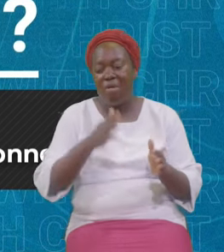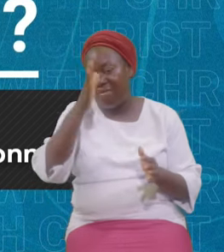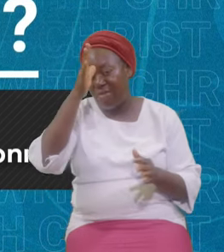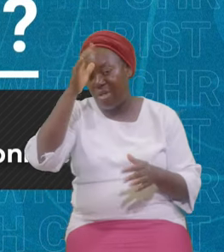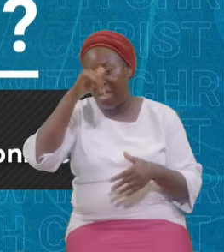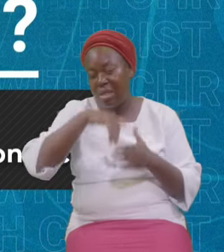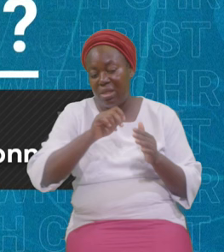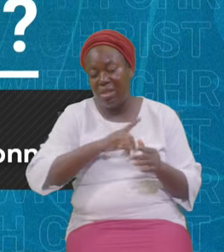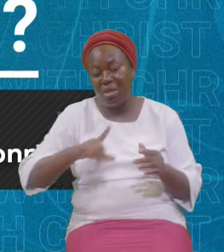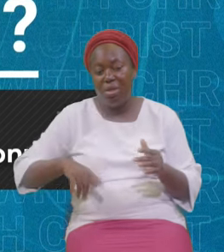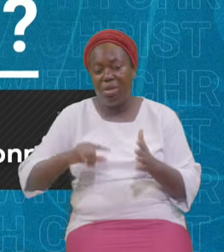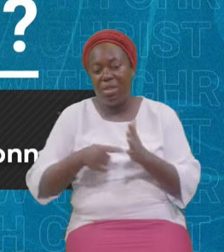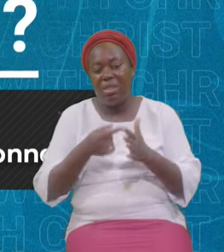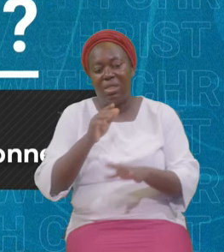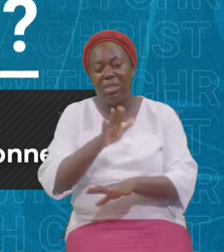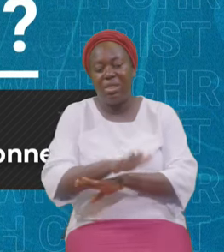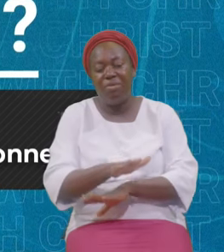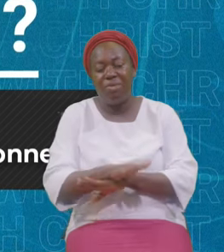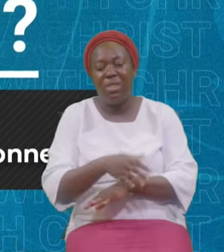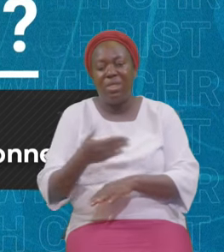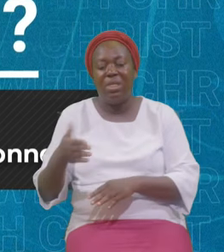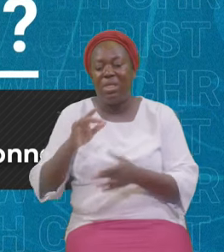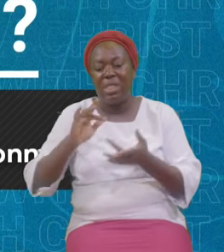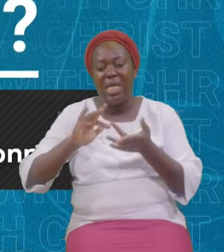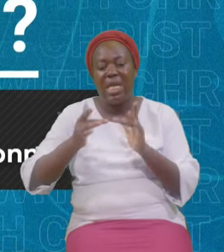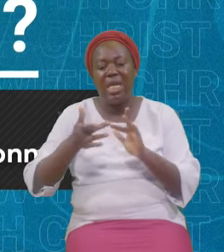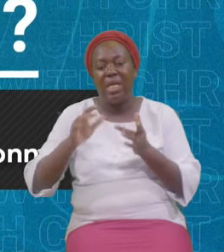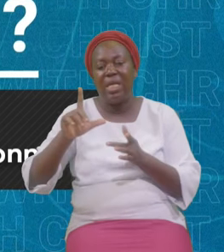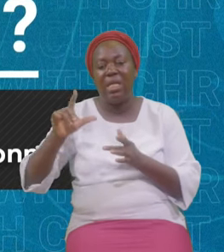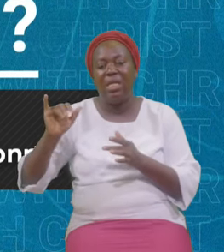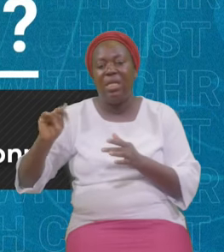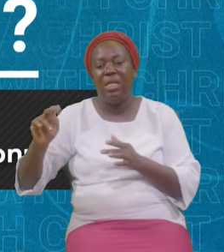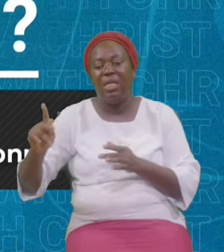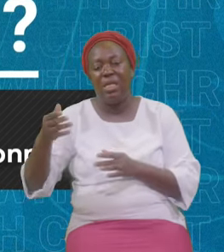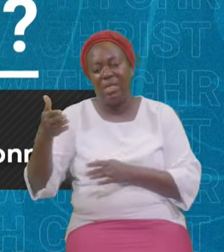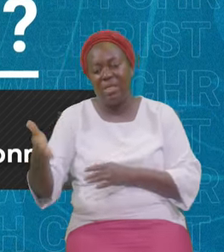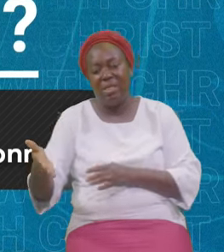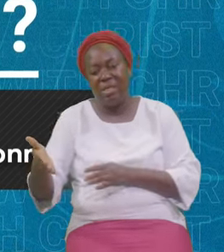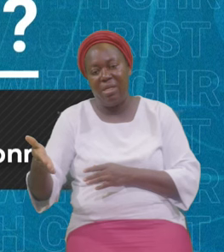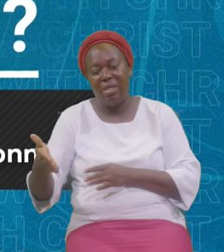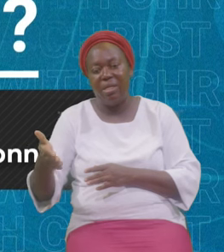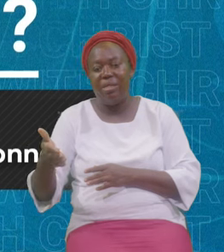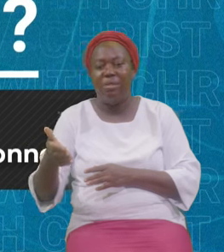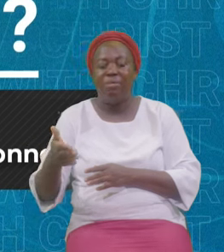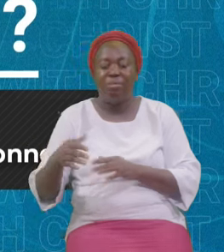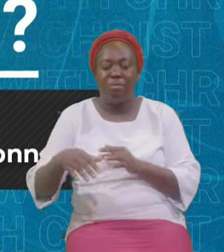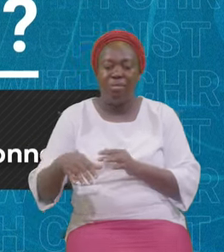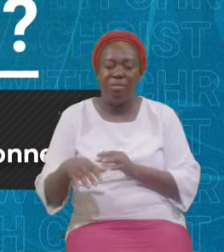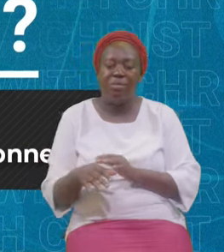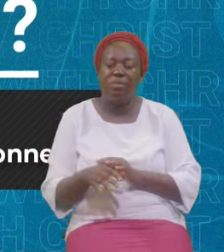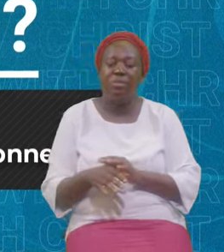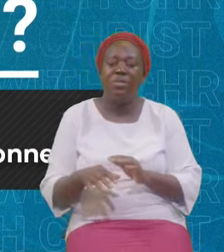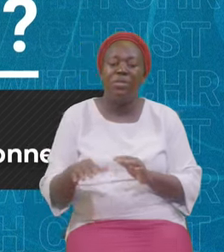evening, there is a link there below your prayer. Please visit